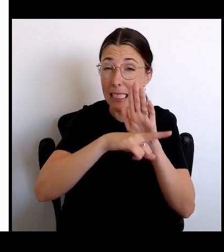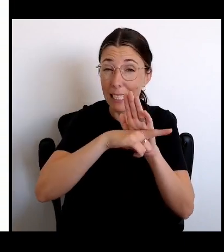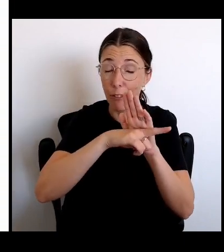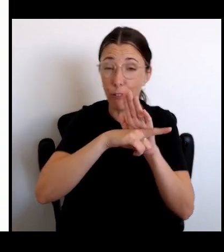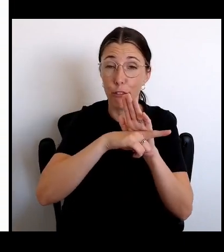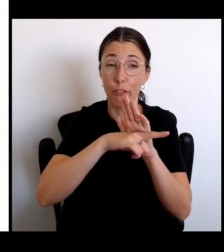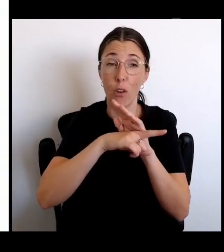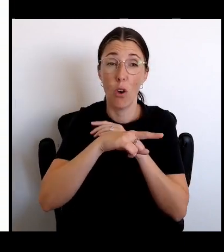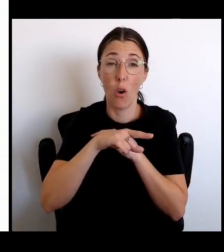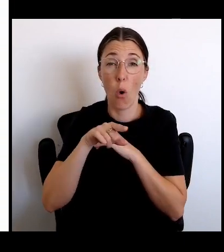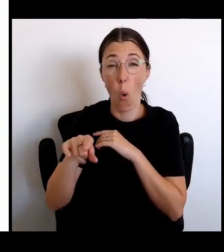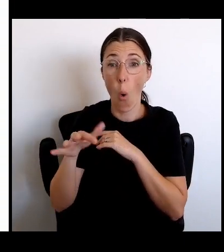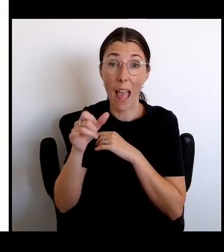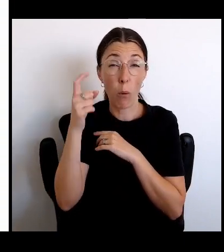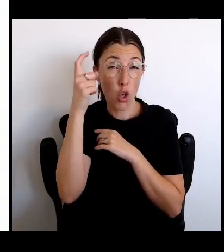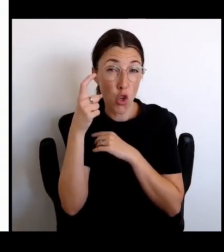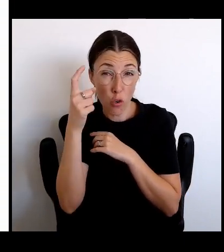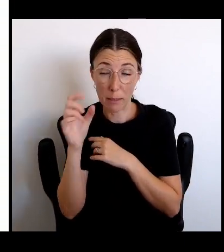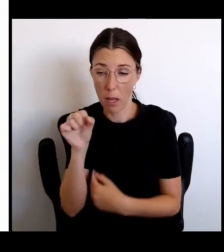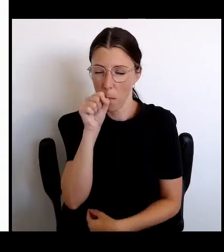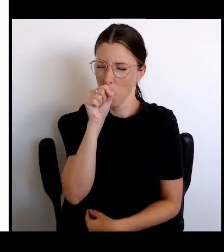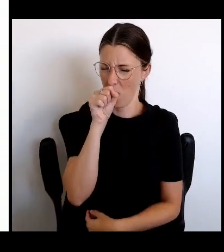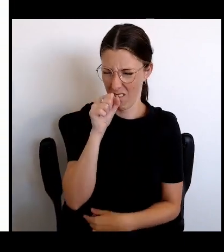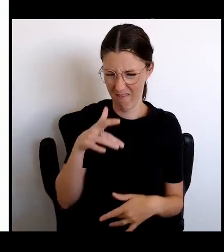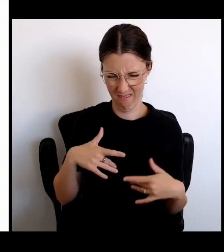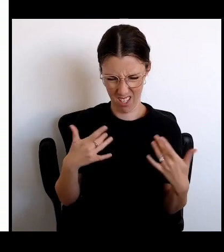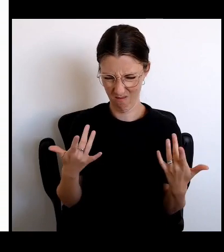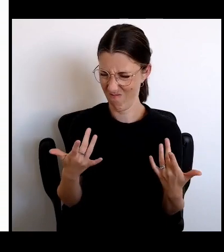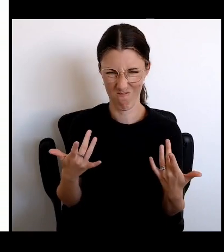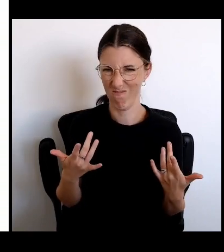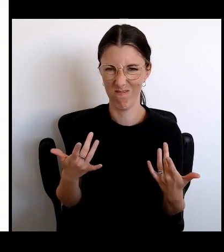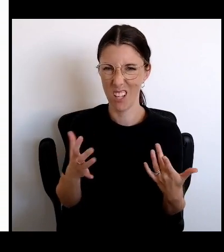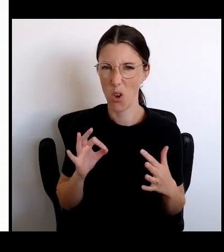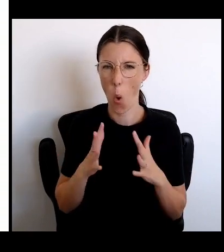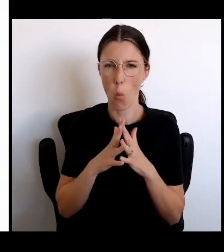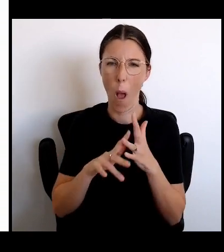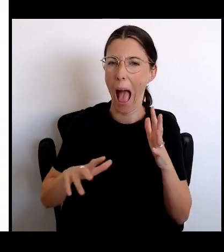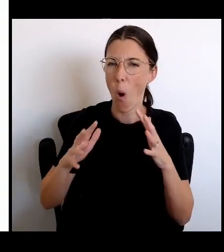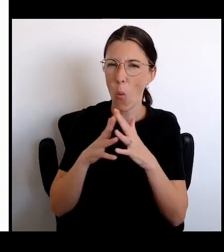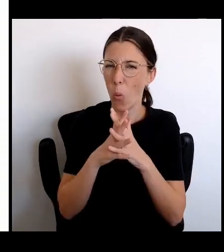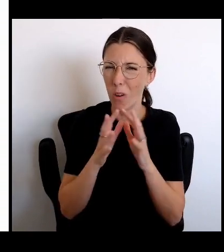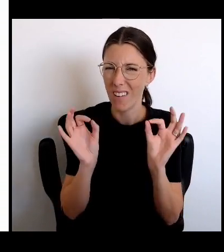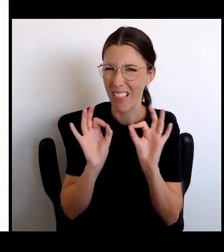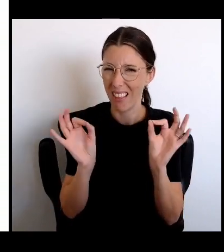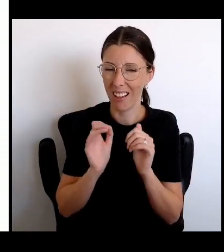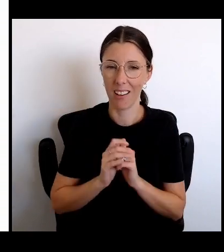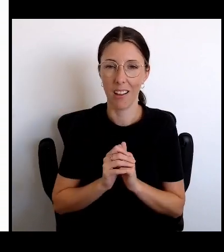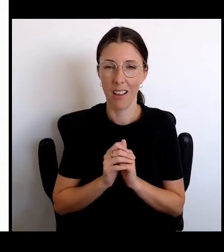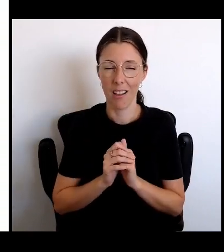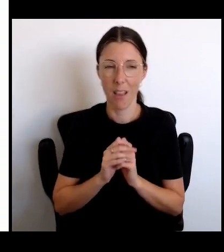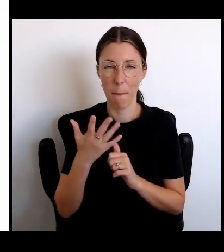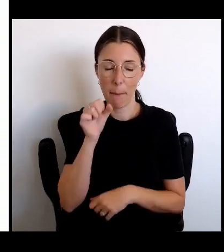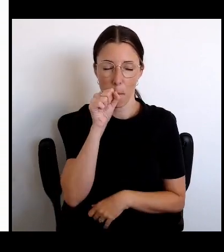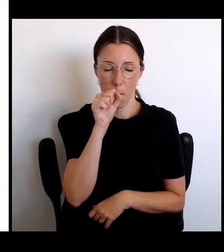curious, but it didn't deliver them the wow benefits they expected, particularly around belonging or inclusion in